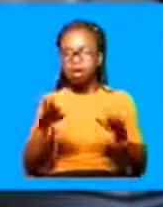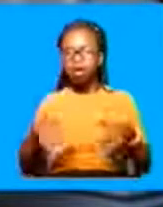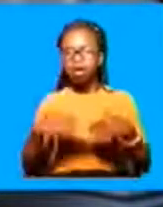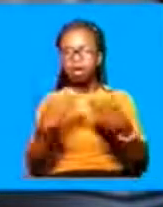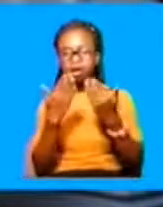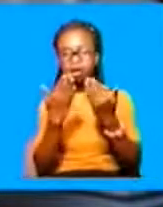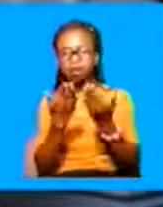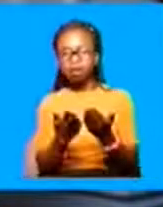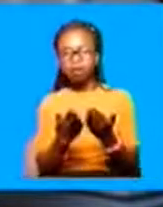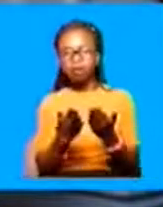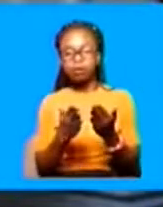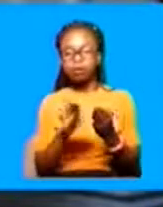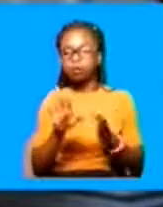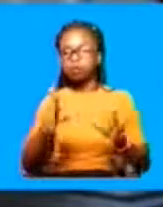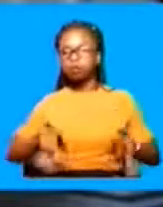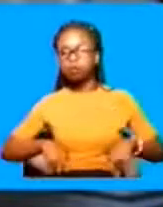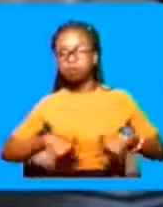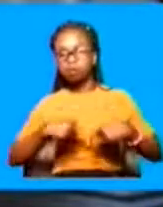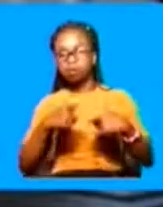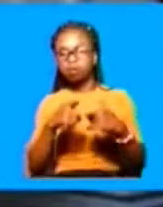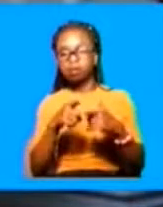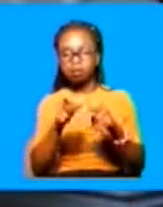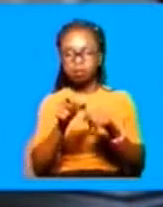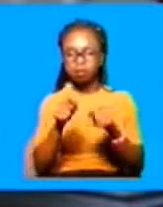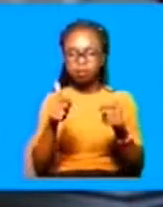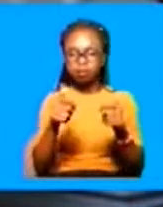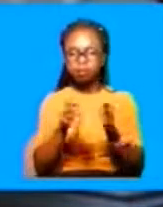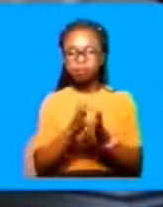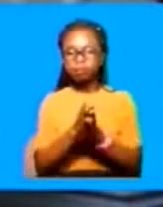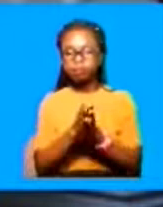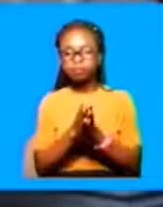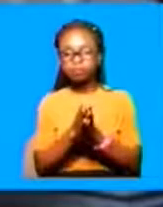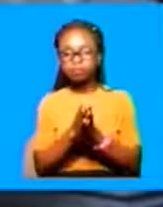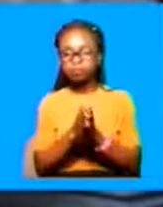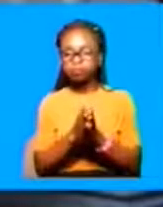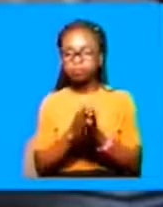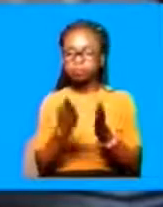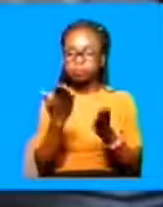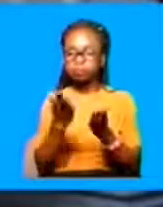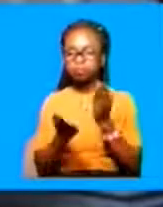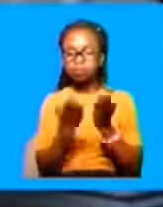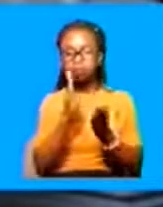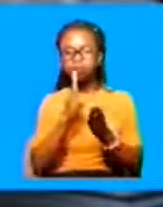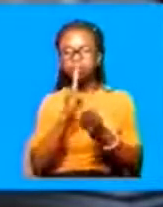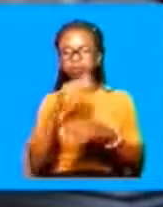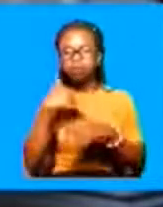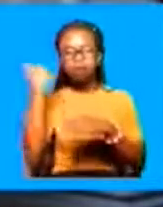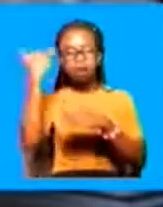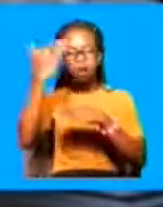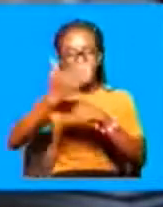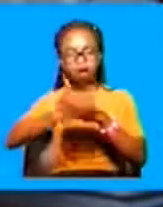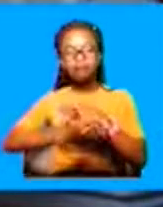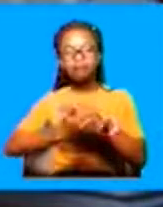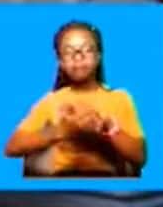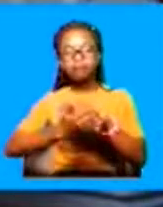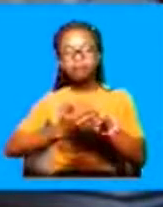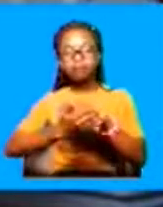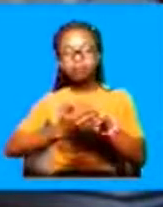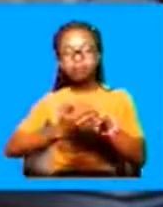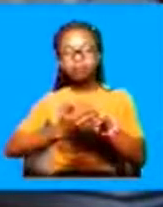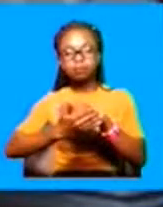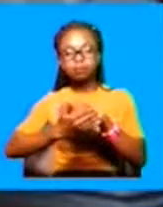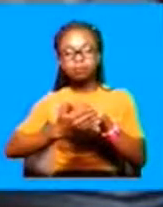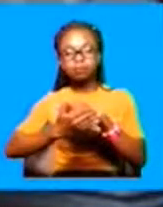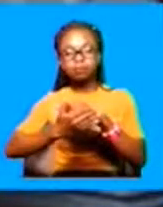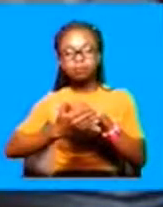chang ngimani. Koro en mana magi koro bedo mana gima timre bang' thieth ma wacho ni en kaka